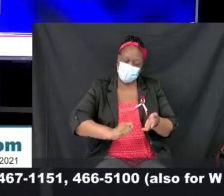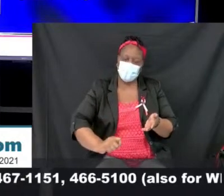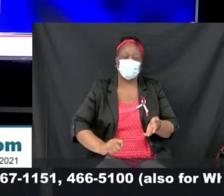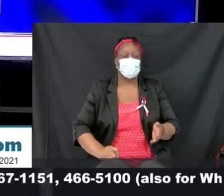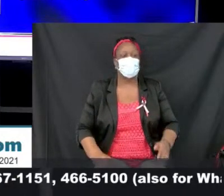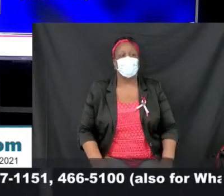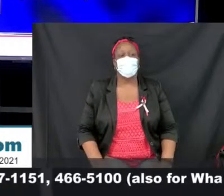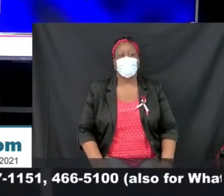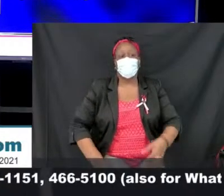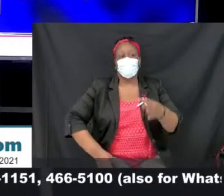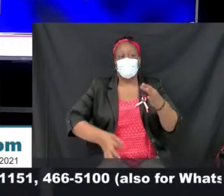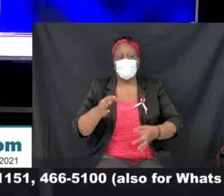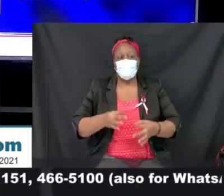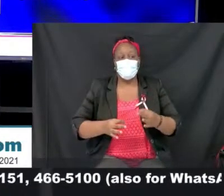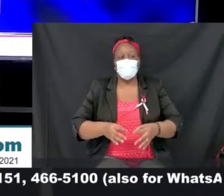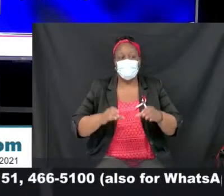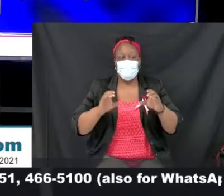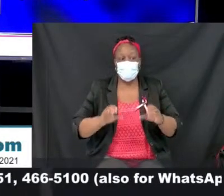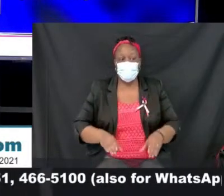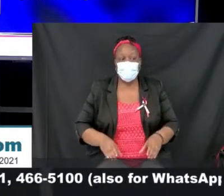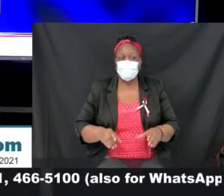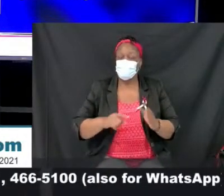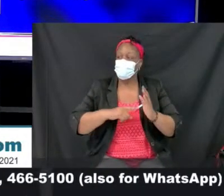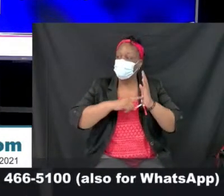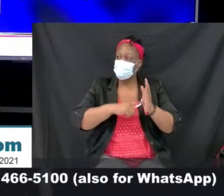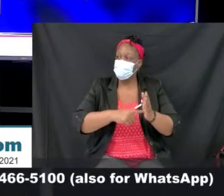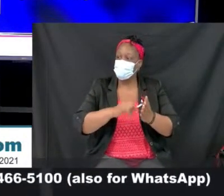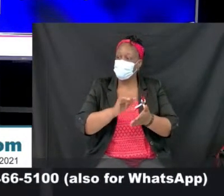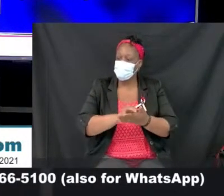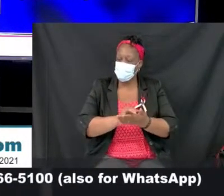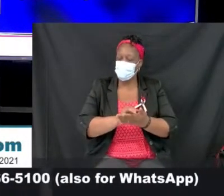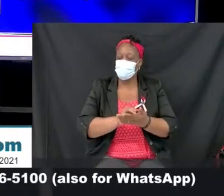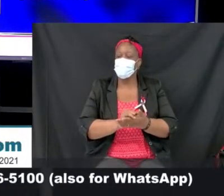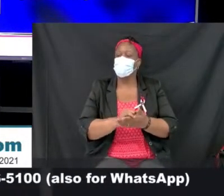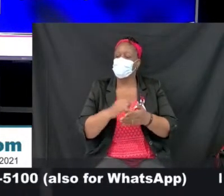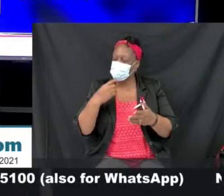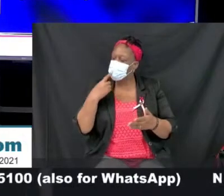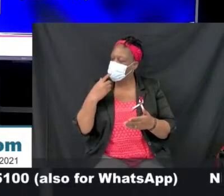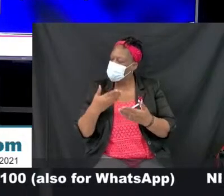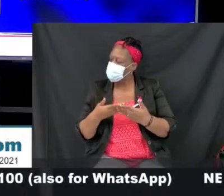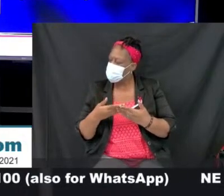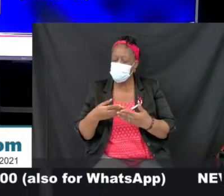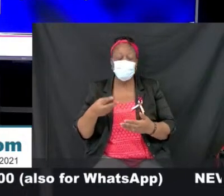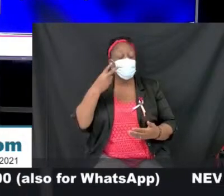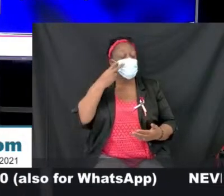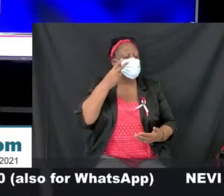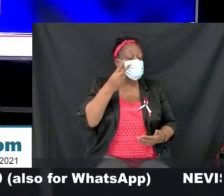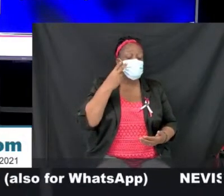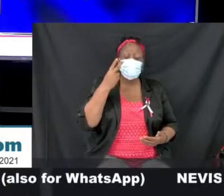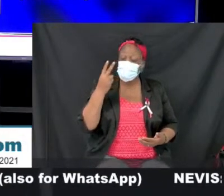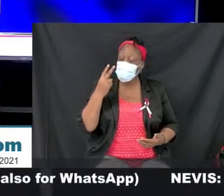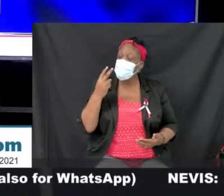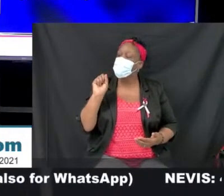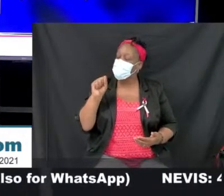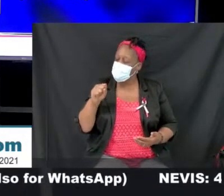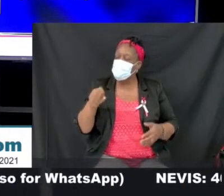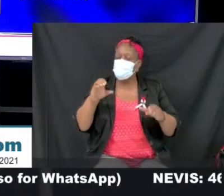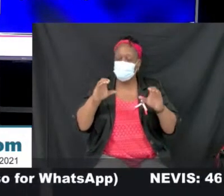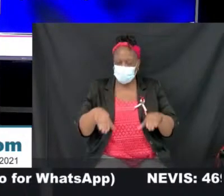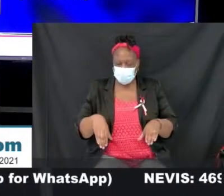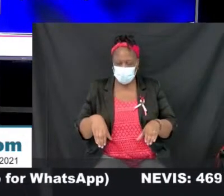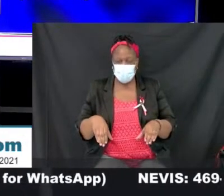show that they can safely host the event through the submission of a COVID-19 compliance plan along with